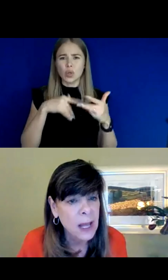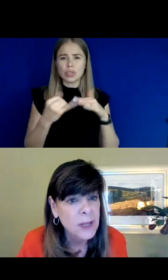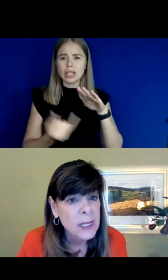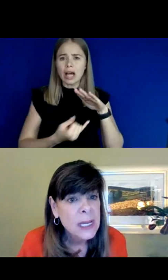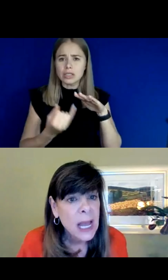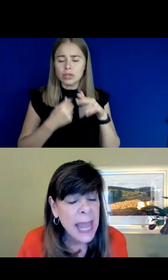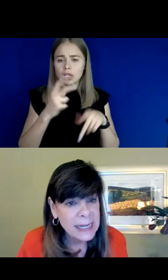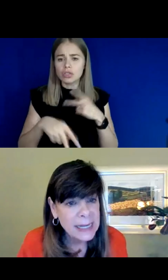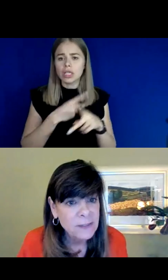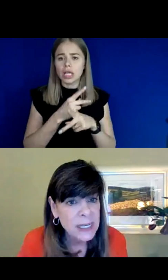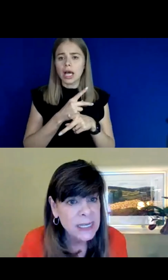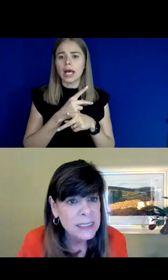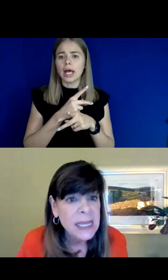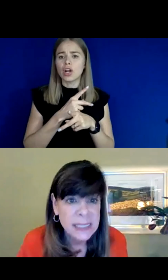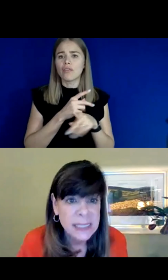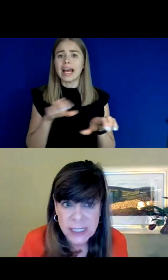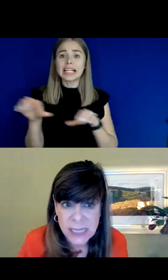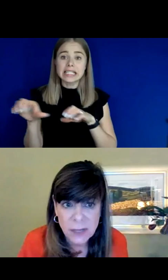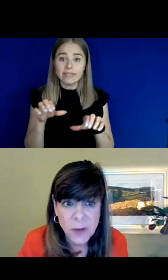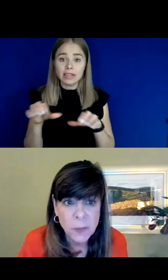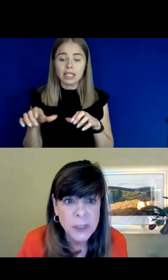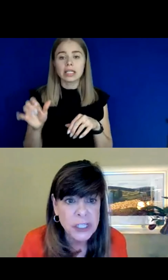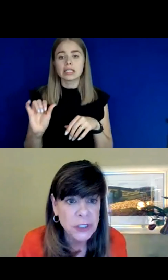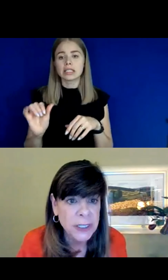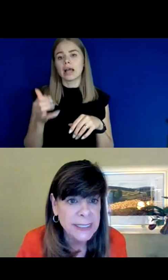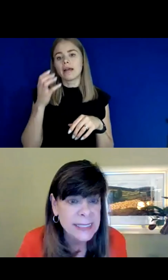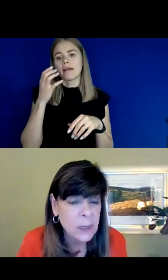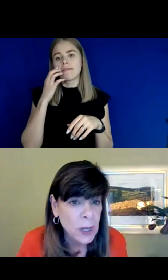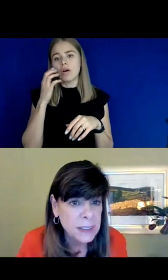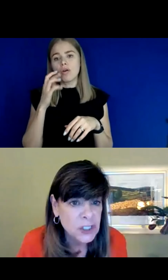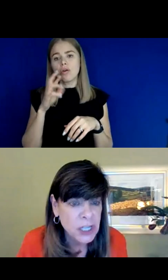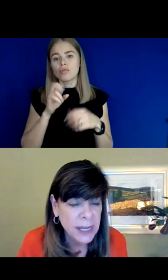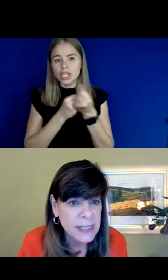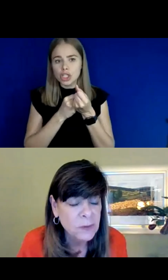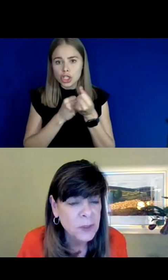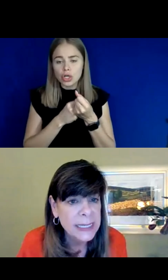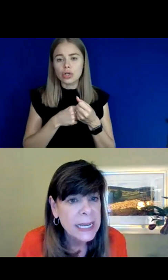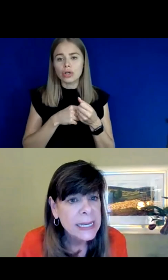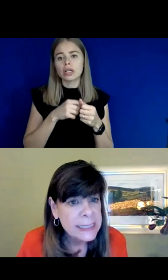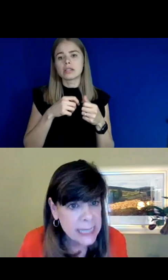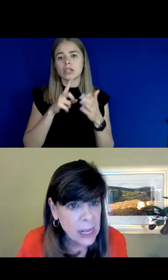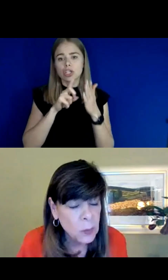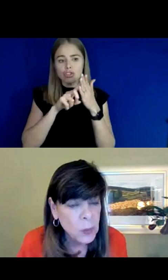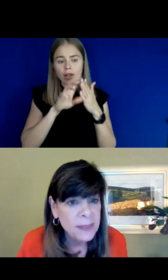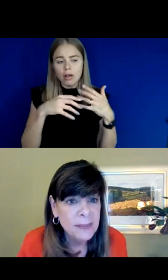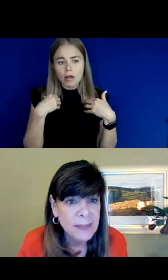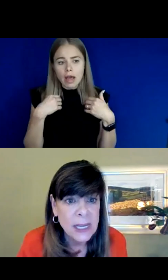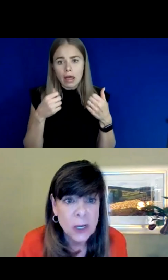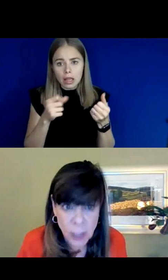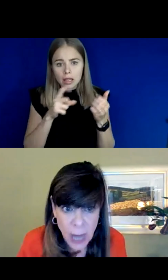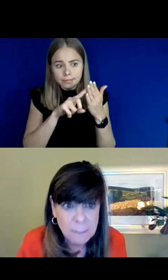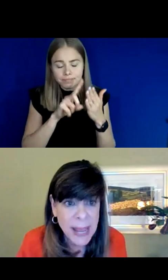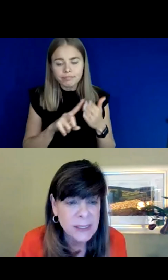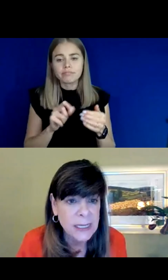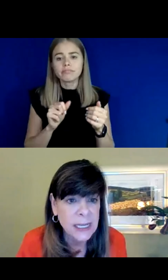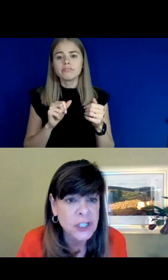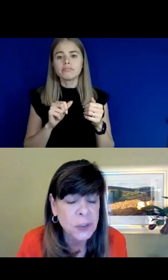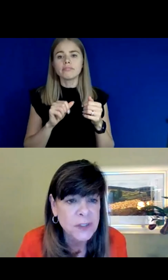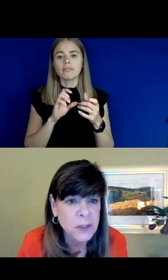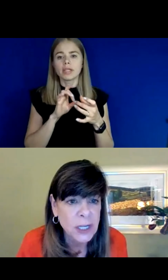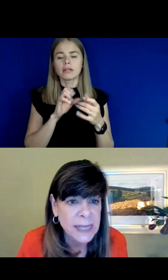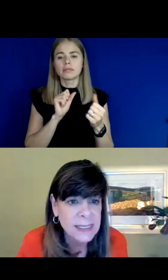of activities, such as telephone reassurance and wellness checks that really dealt with the